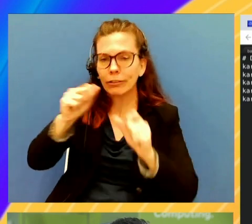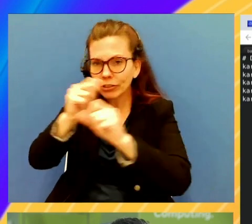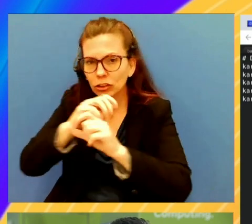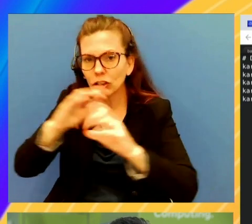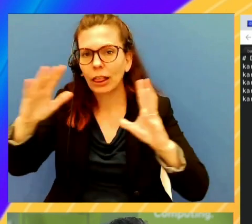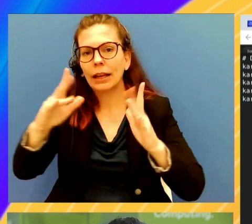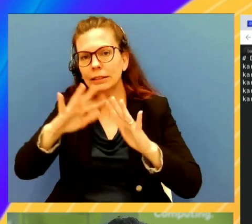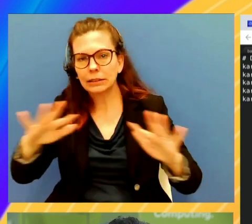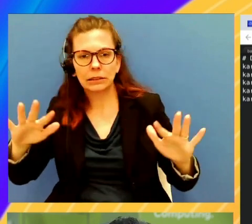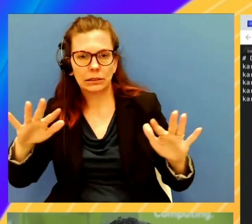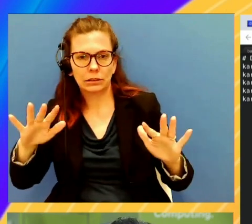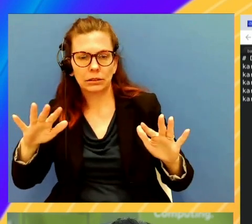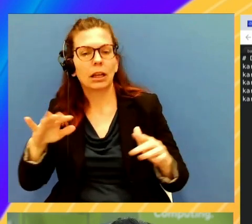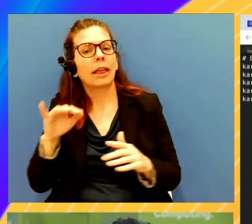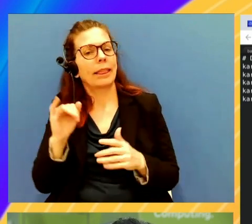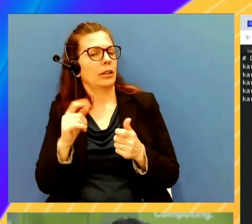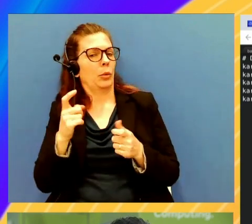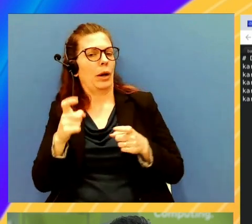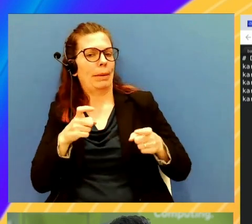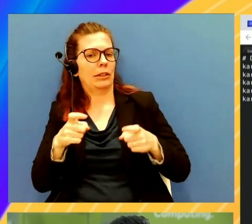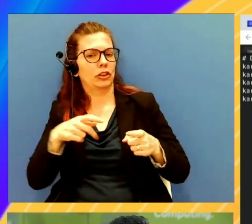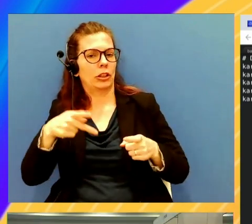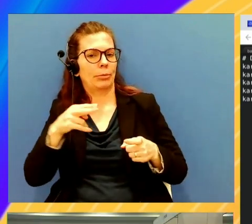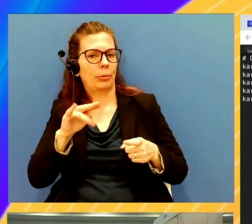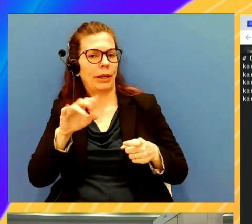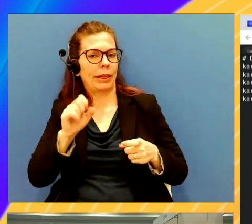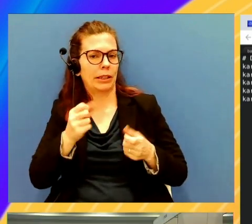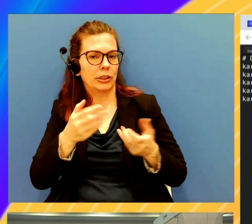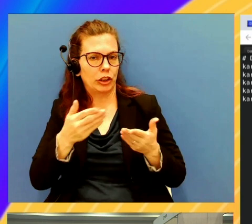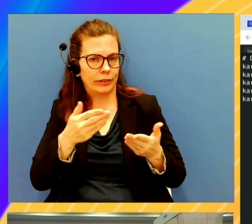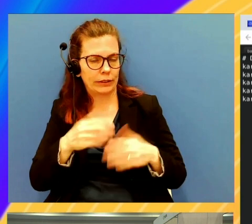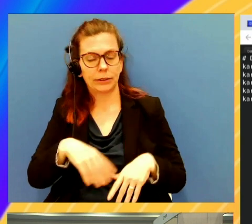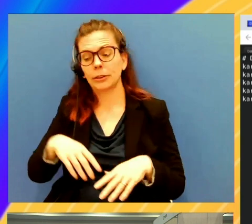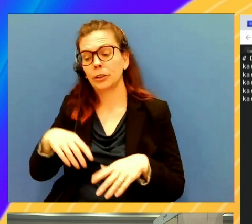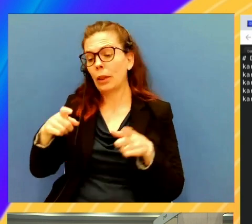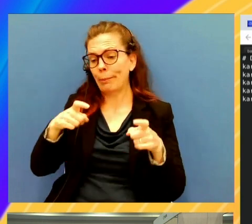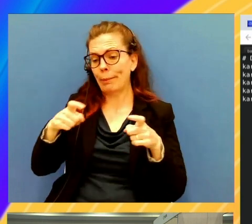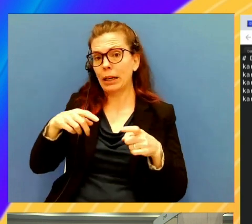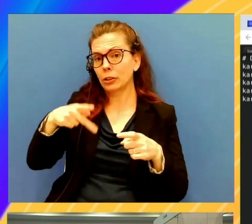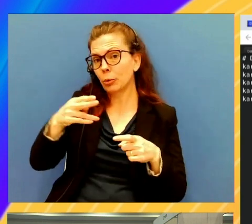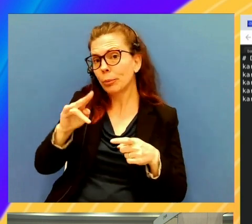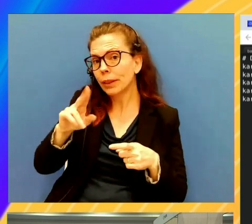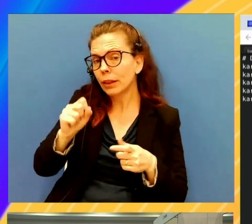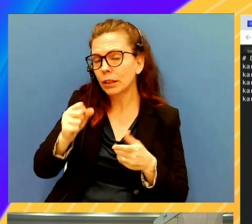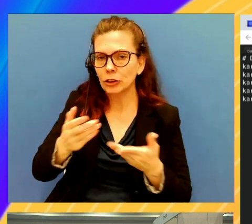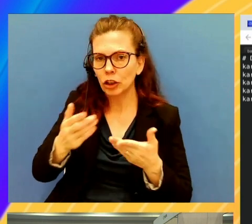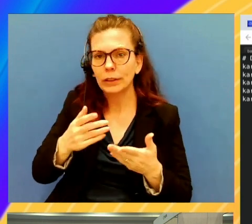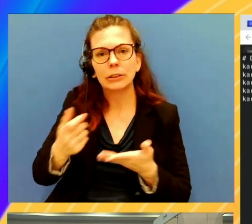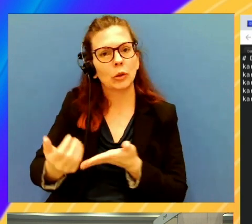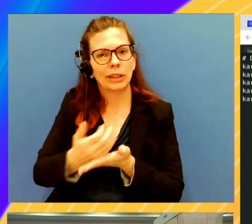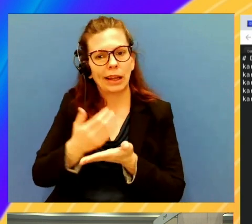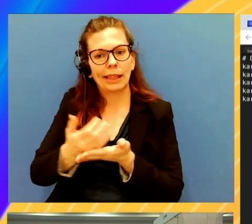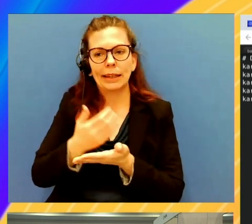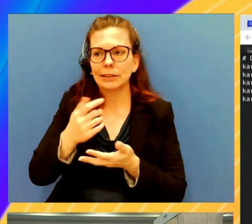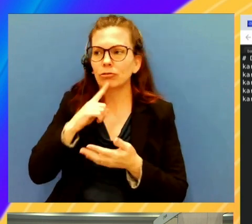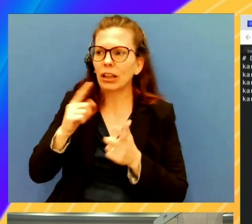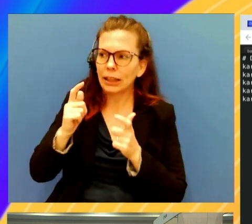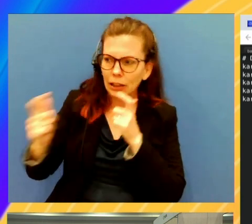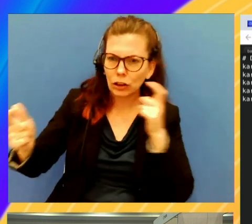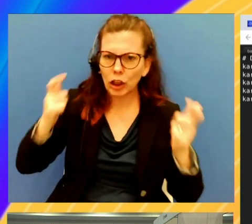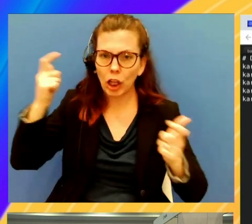stuff. That's where managed Prometheus service comes into play. So with managed Prometheus service, customers are able to collect really